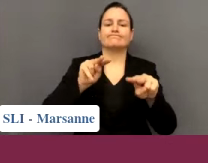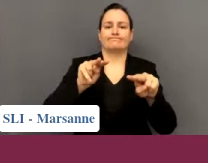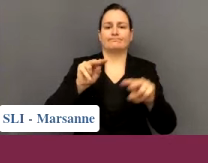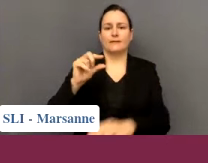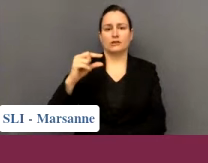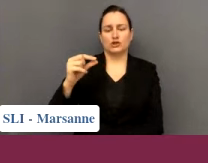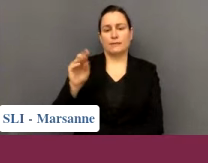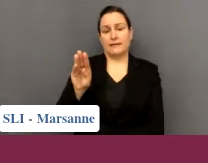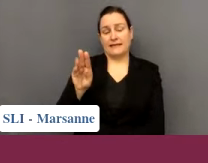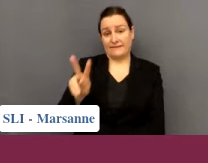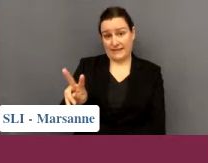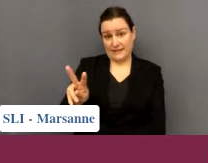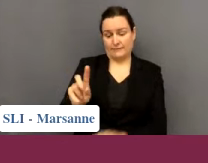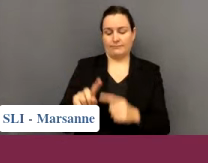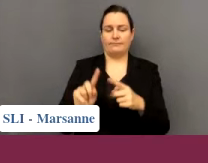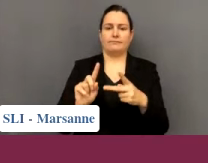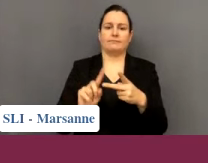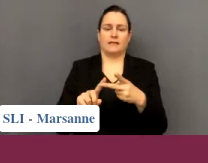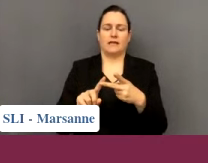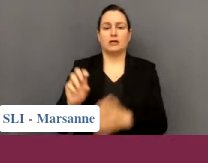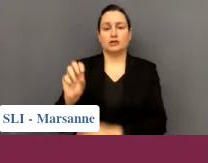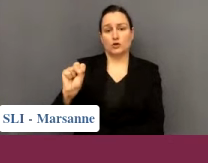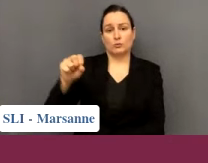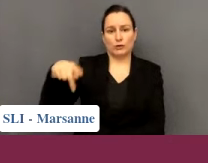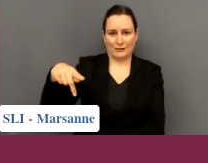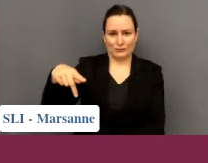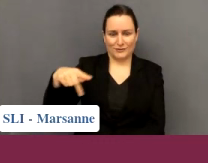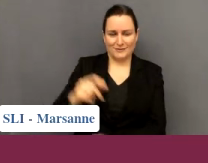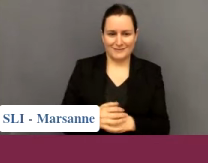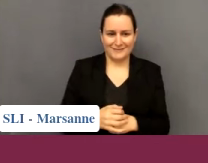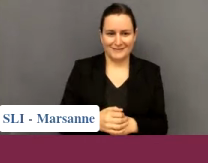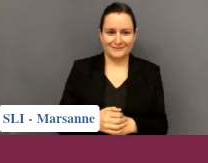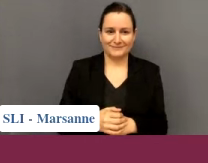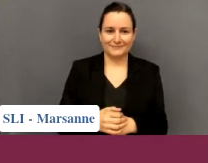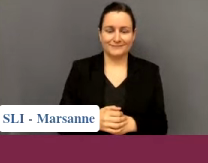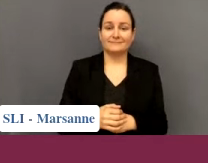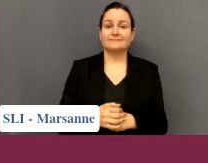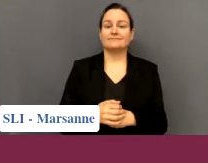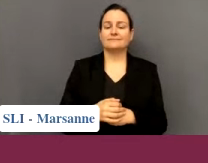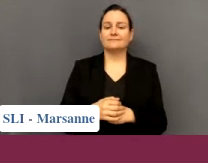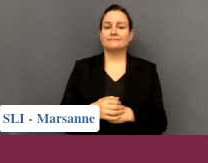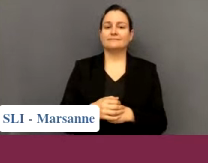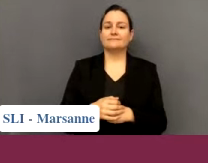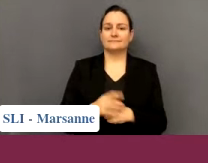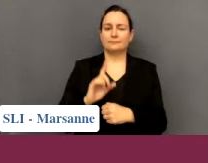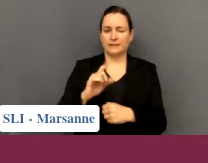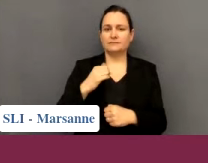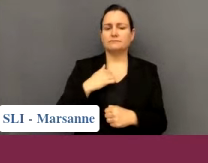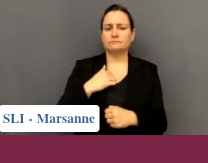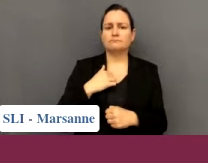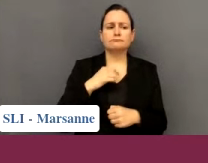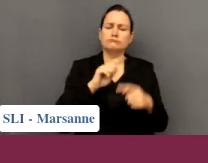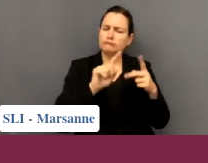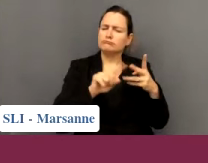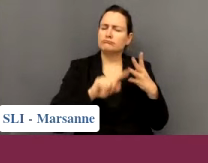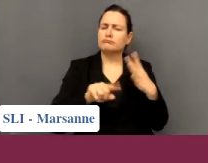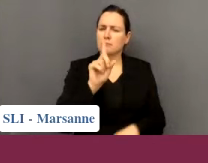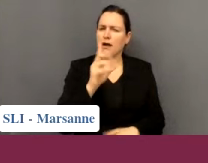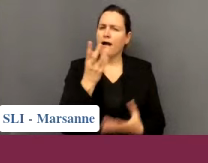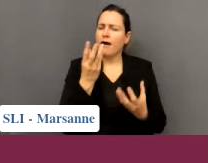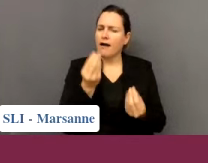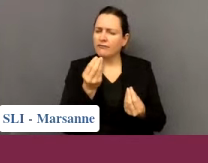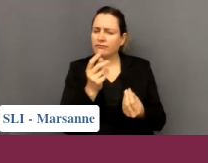protection fairly broadly, with a few notable exceptions that we'll get into. So important